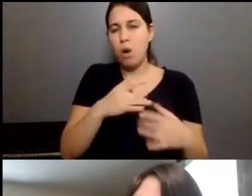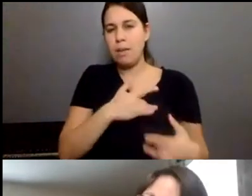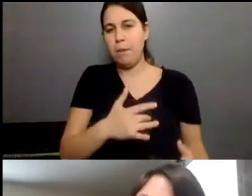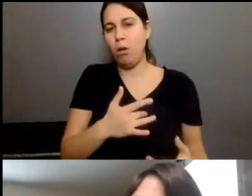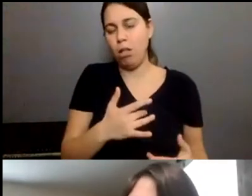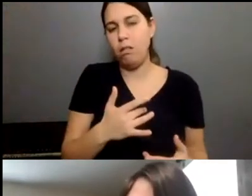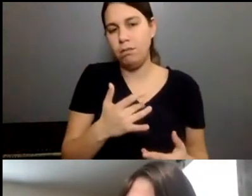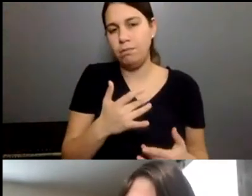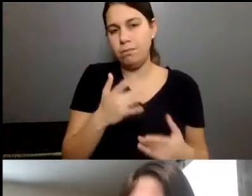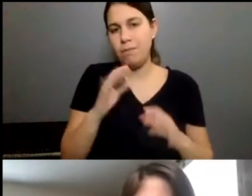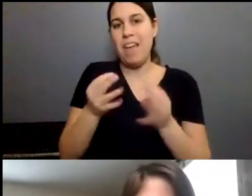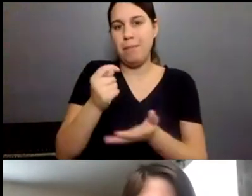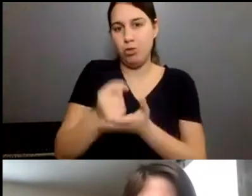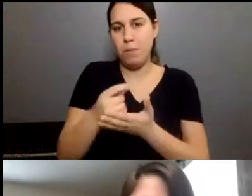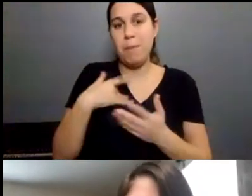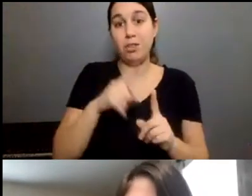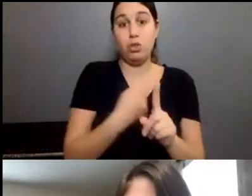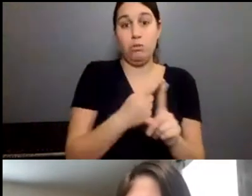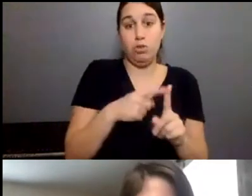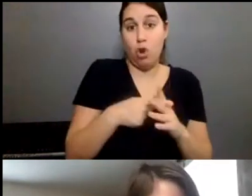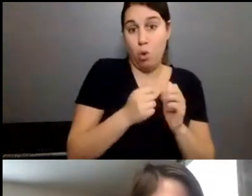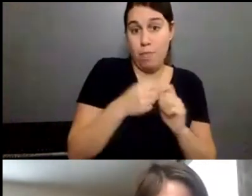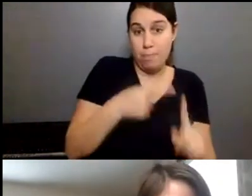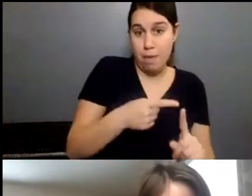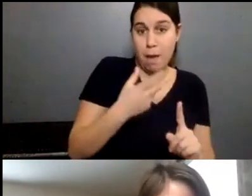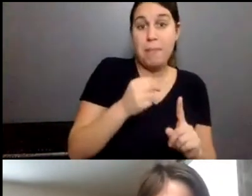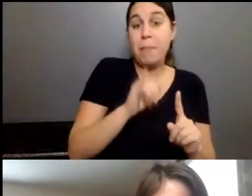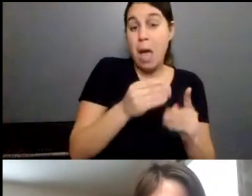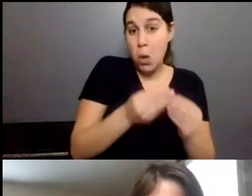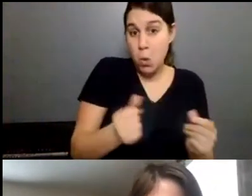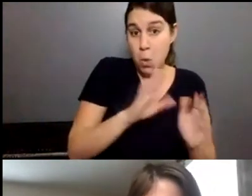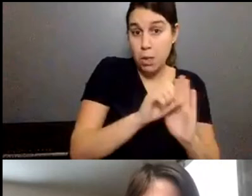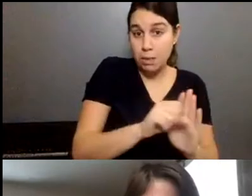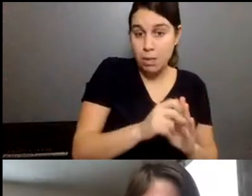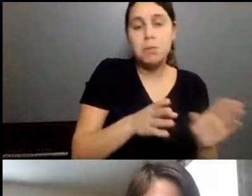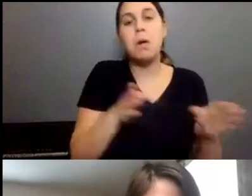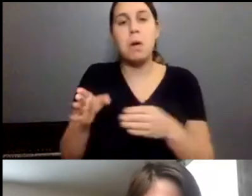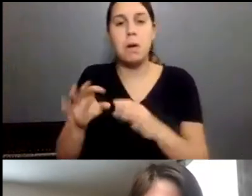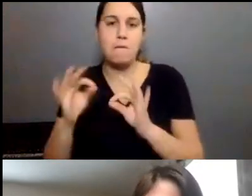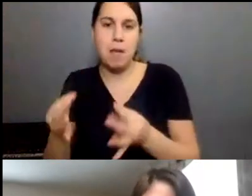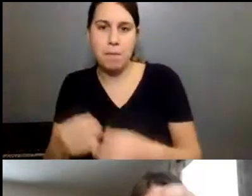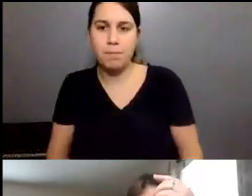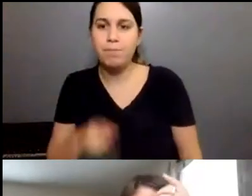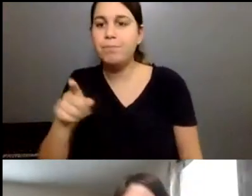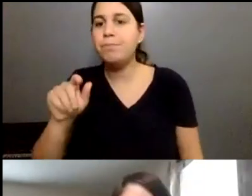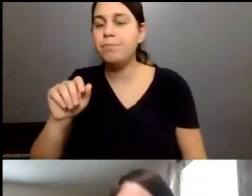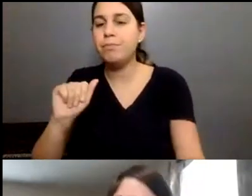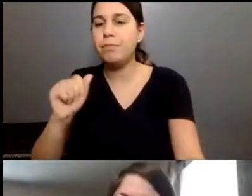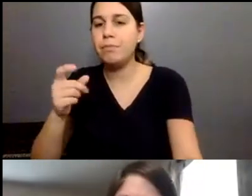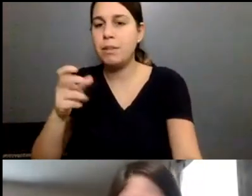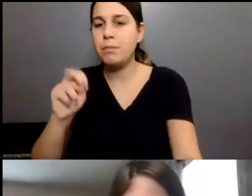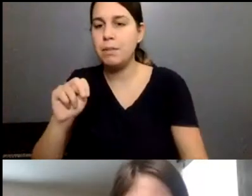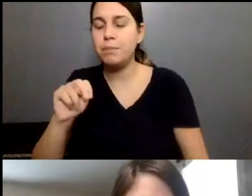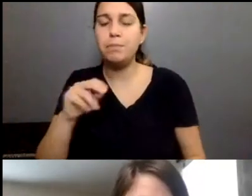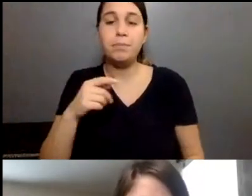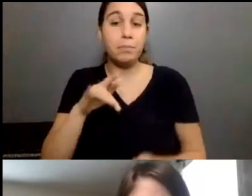in terms of family treatment for our service. I also find with the medication counseling